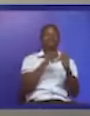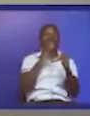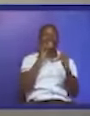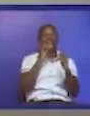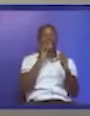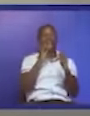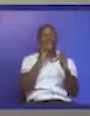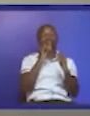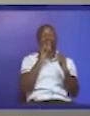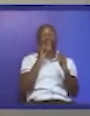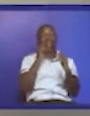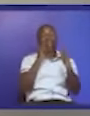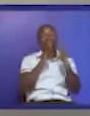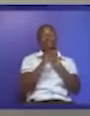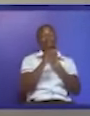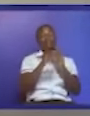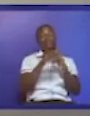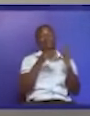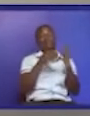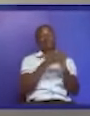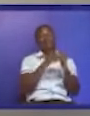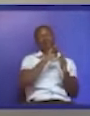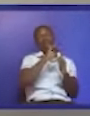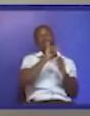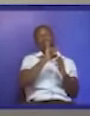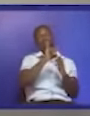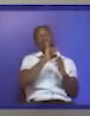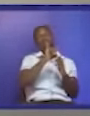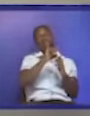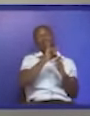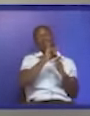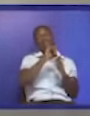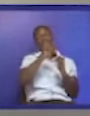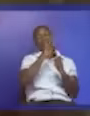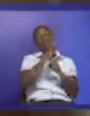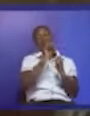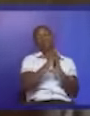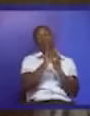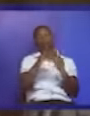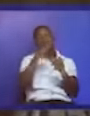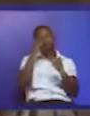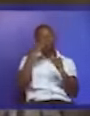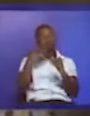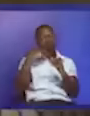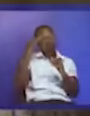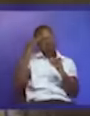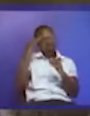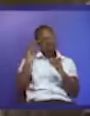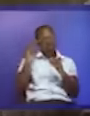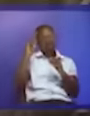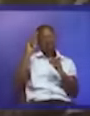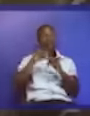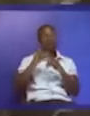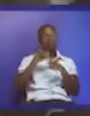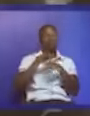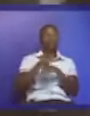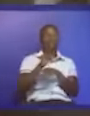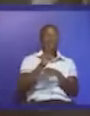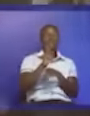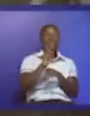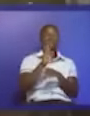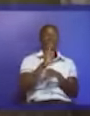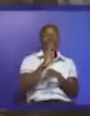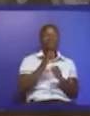against Jerusalem, so that no man doth lift up his head. He said, but I have sent four carpenters. Where are they